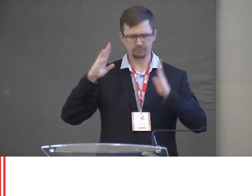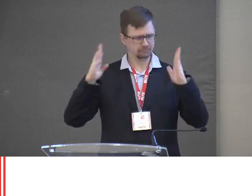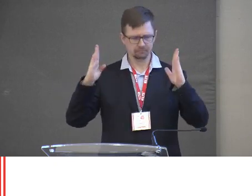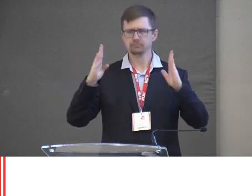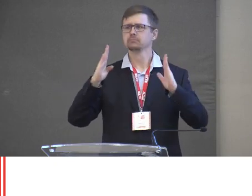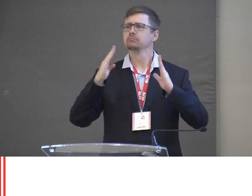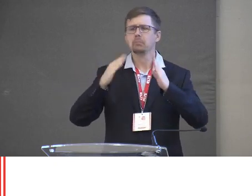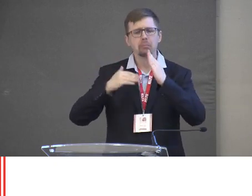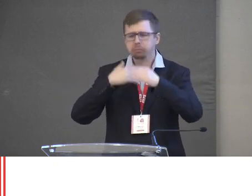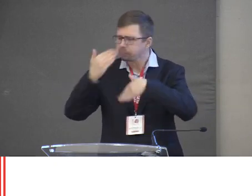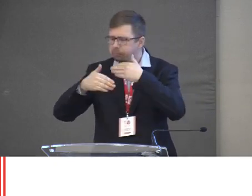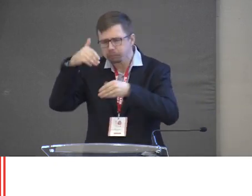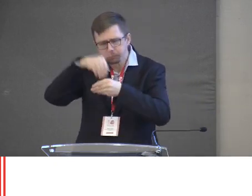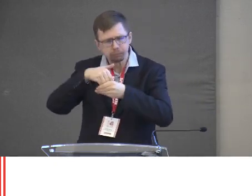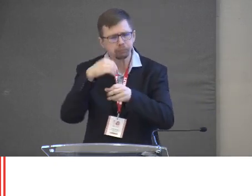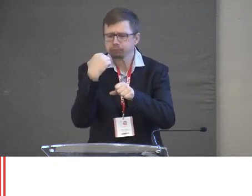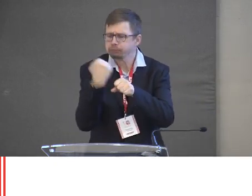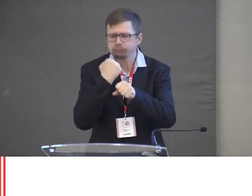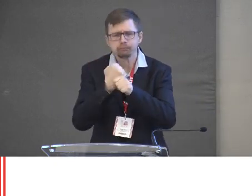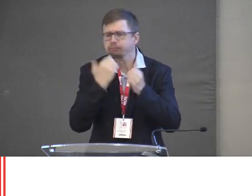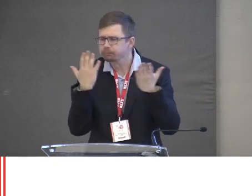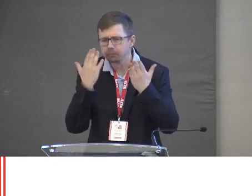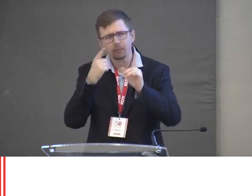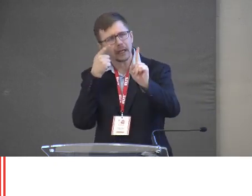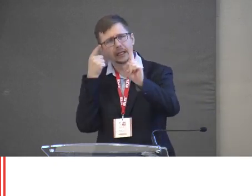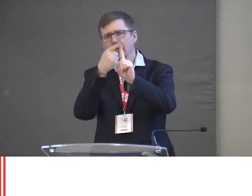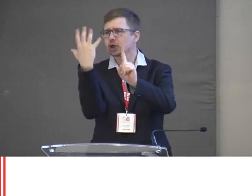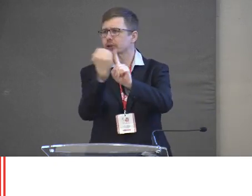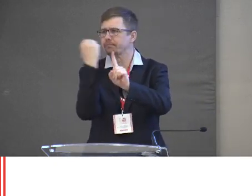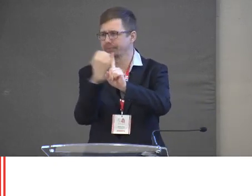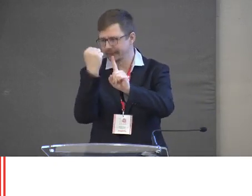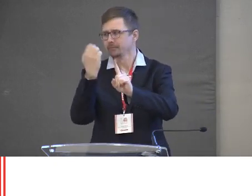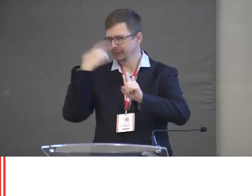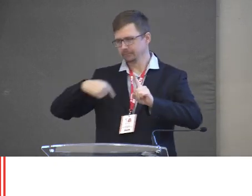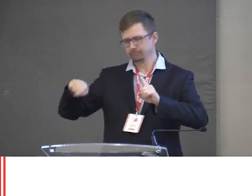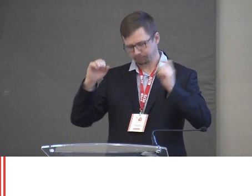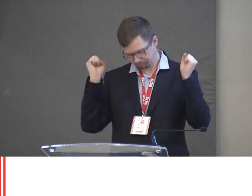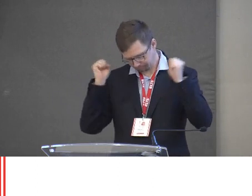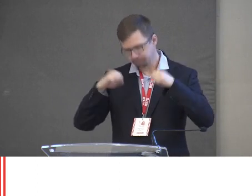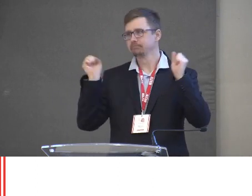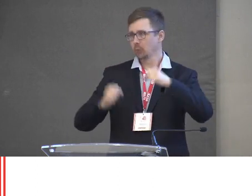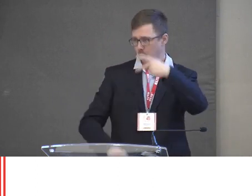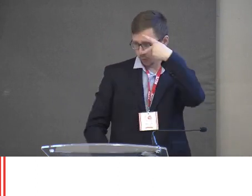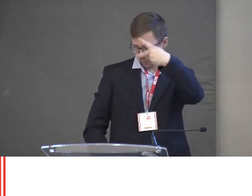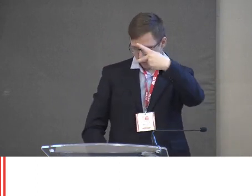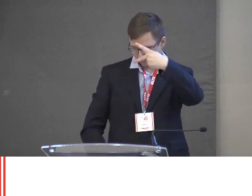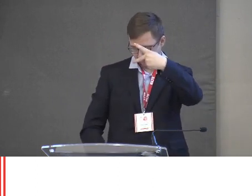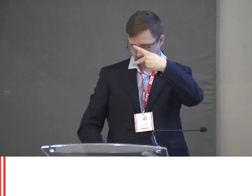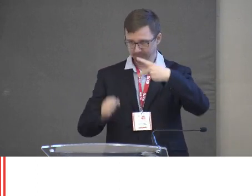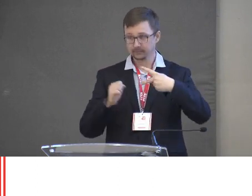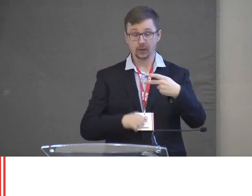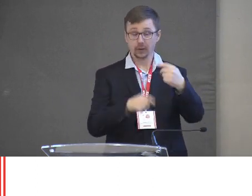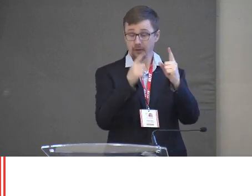and the project duration, 2019 till 2022, we've been working on